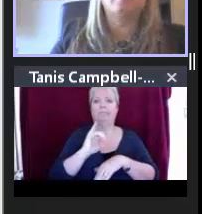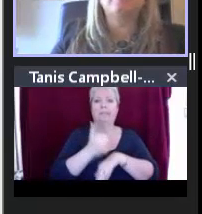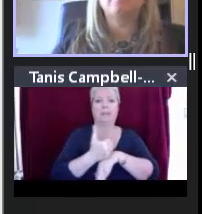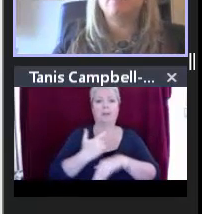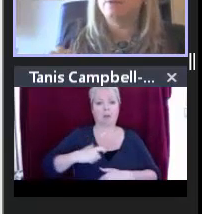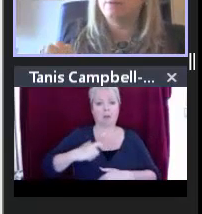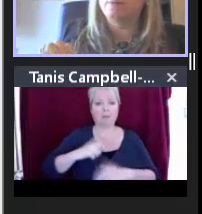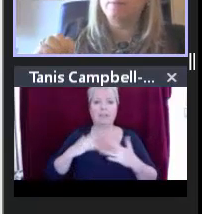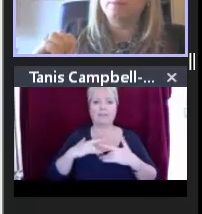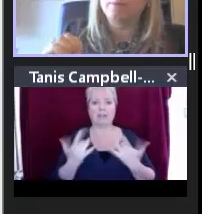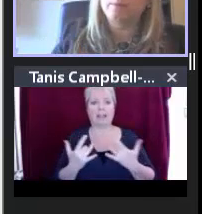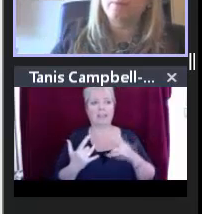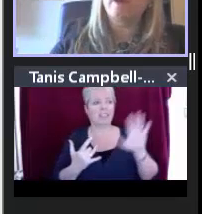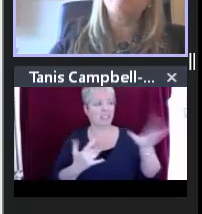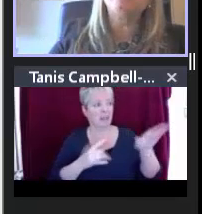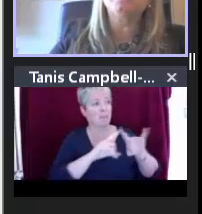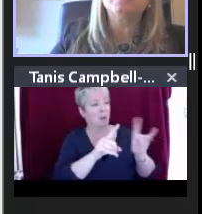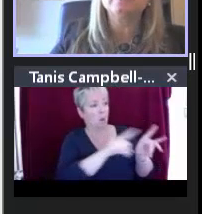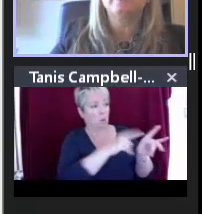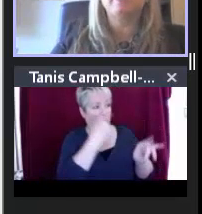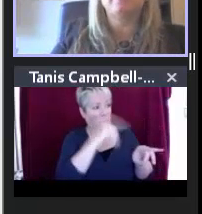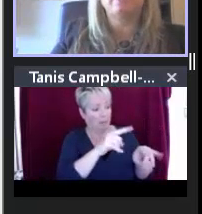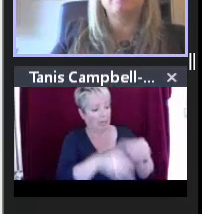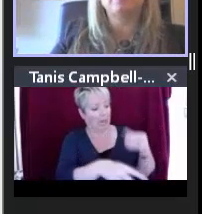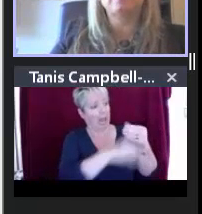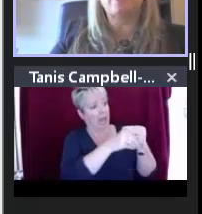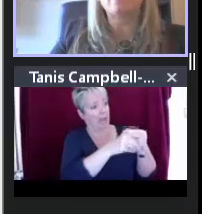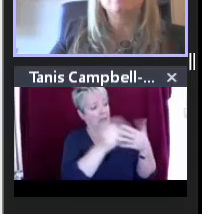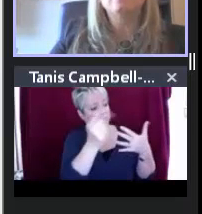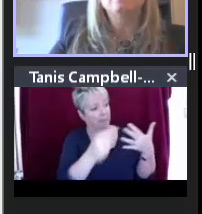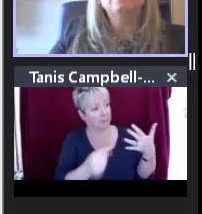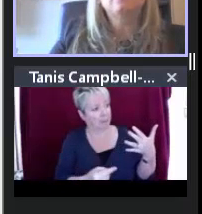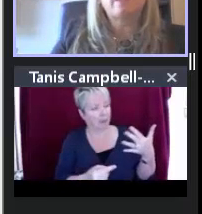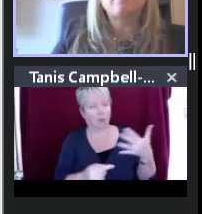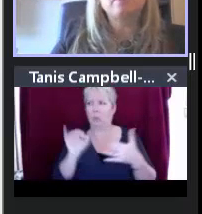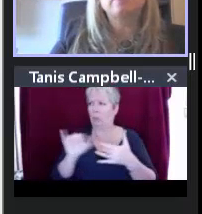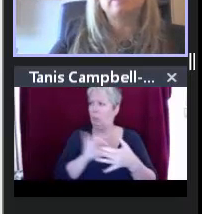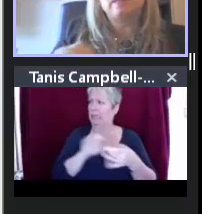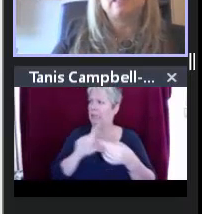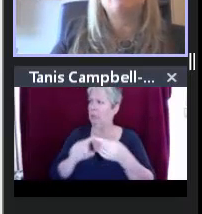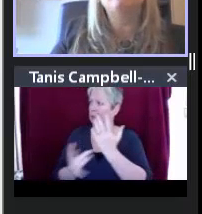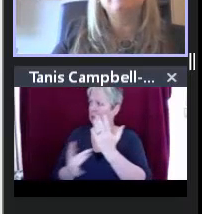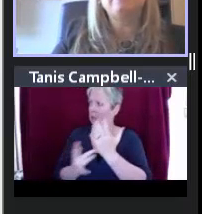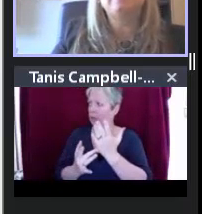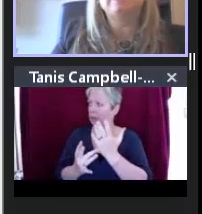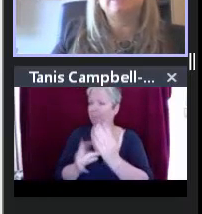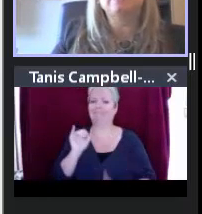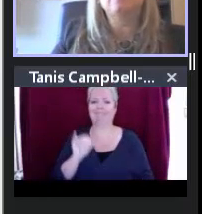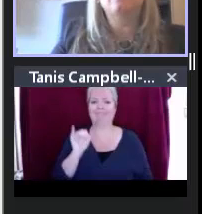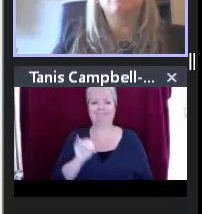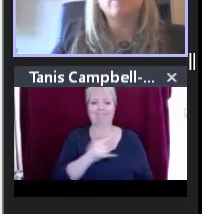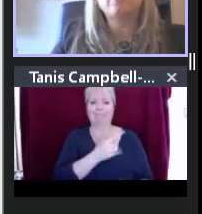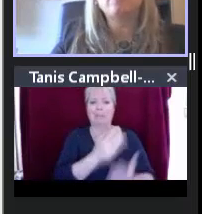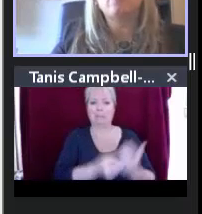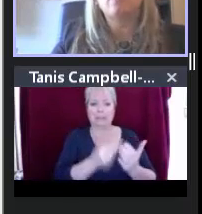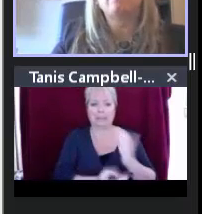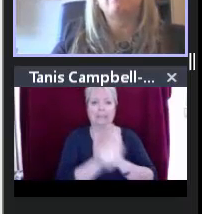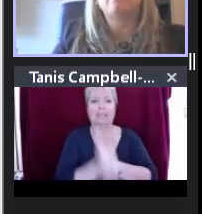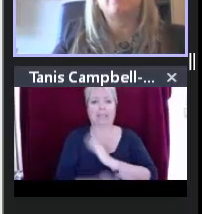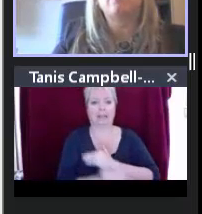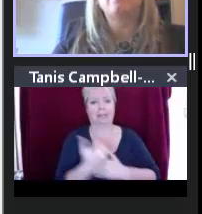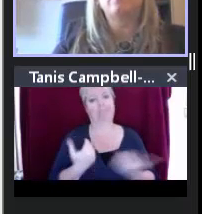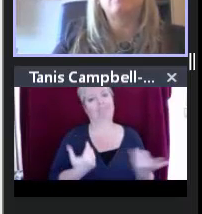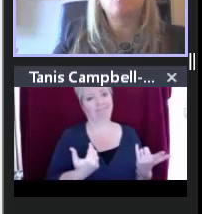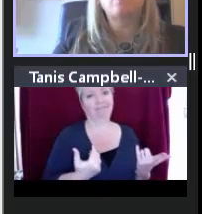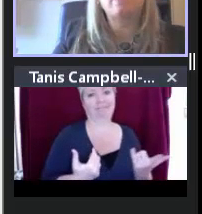to 1 asking for materials to be developed as well. So that person really needs the skills, or they're not going